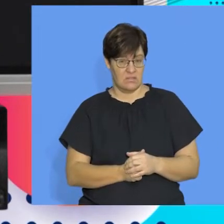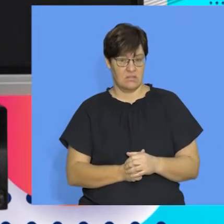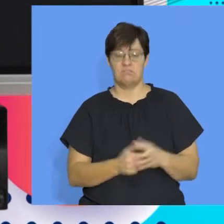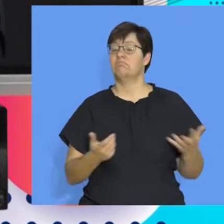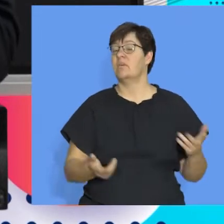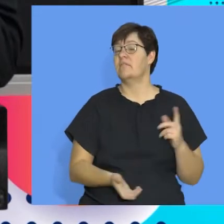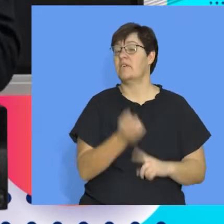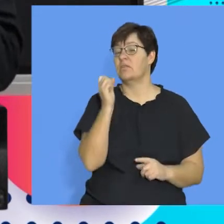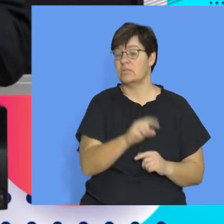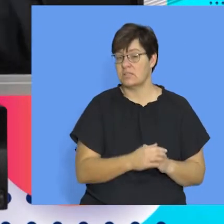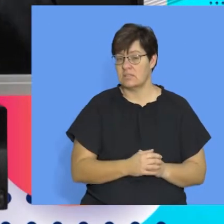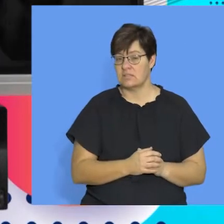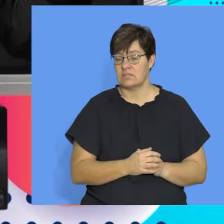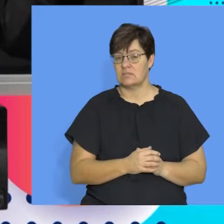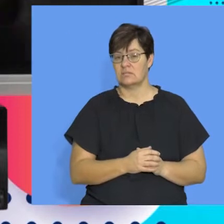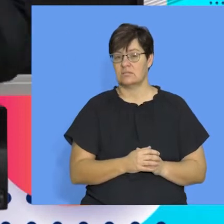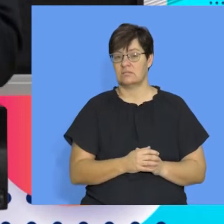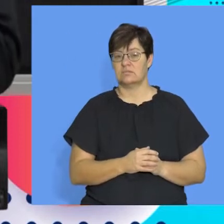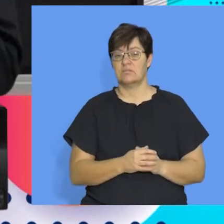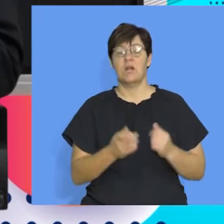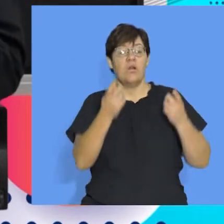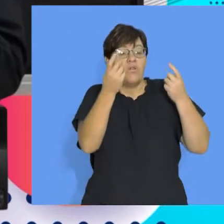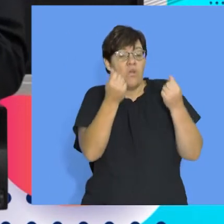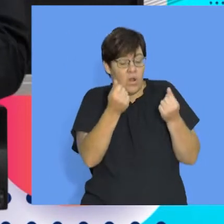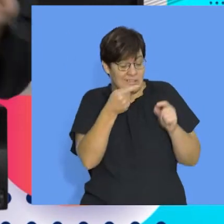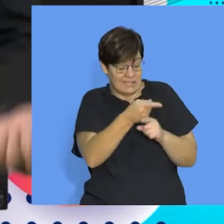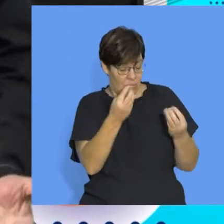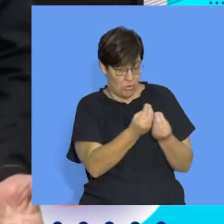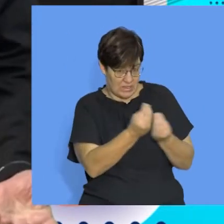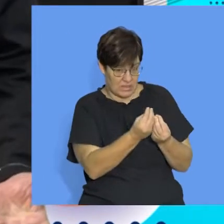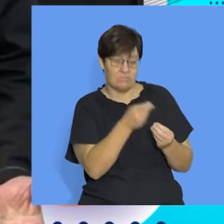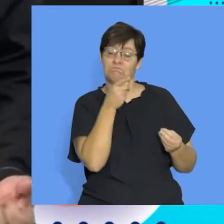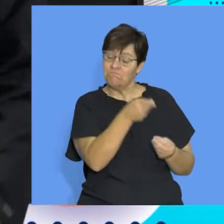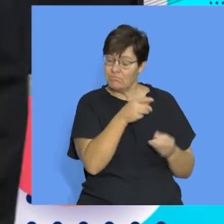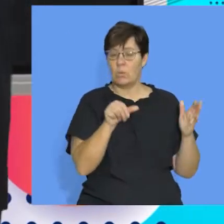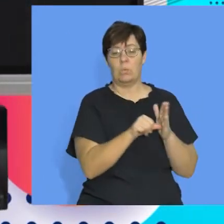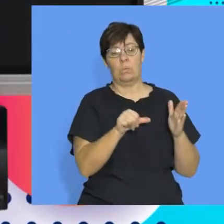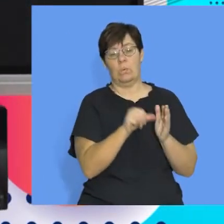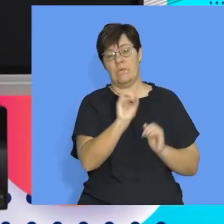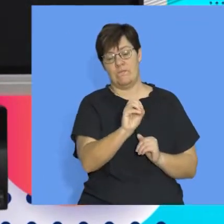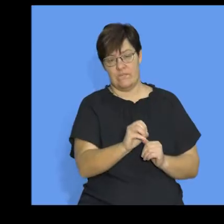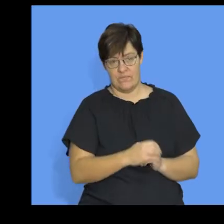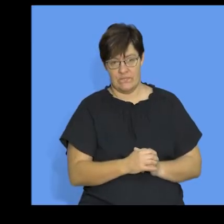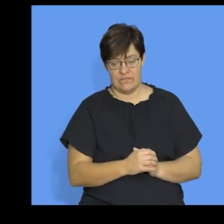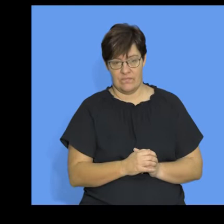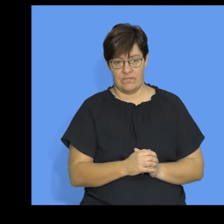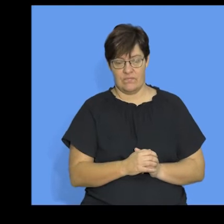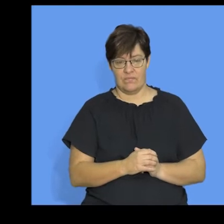will find that it is the costing of the product which is of paramount importance.